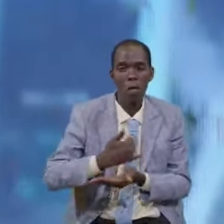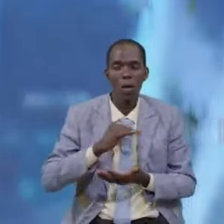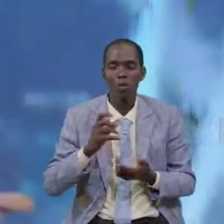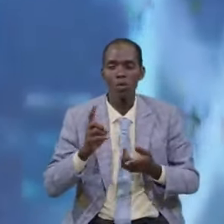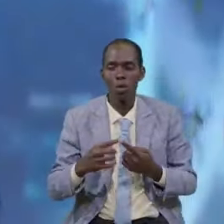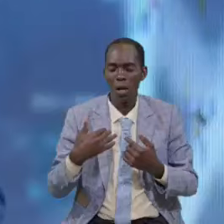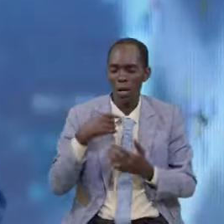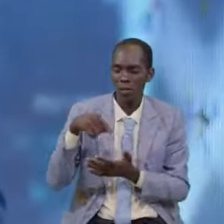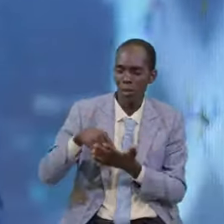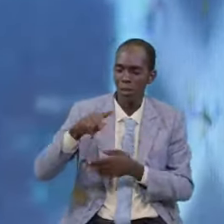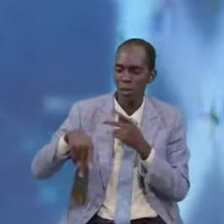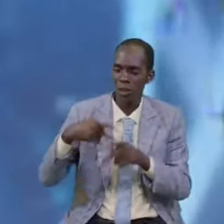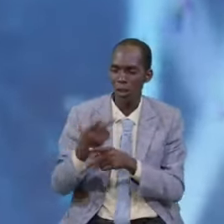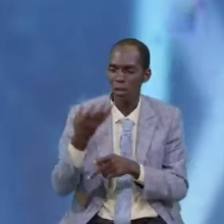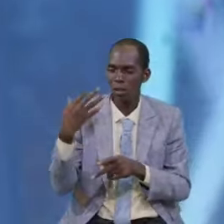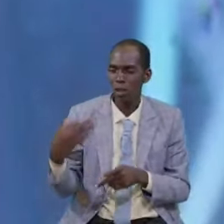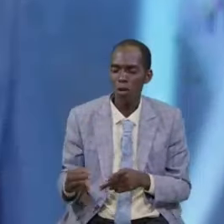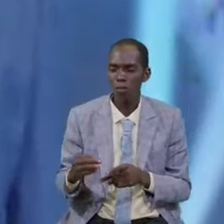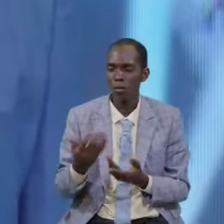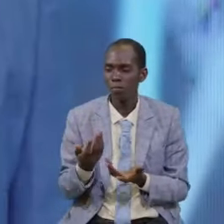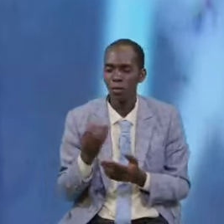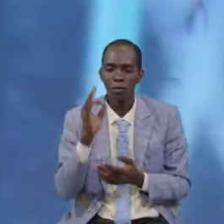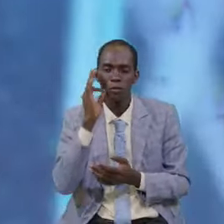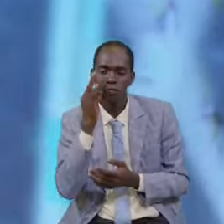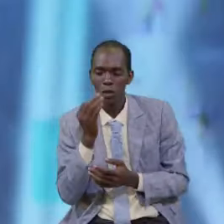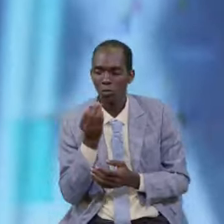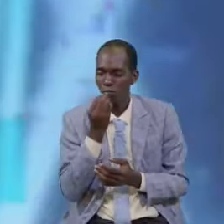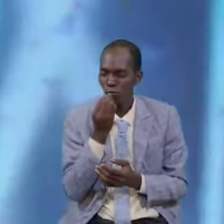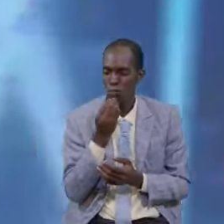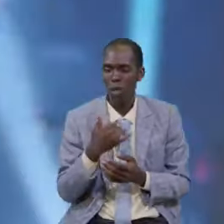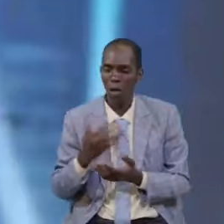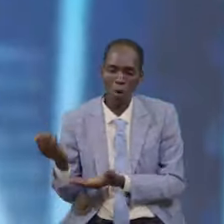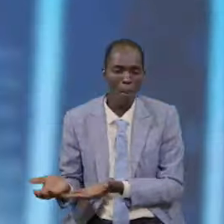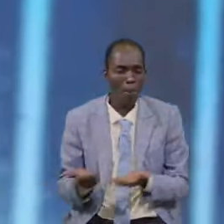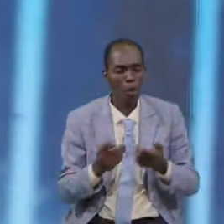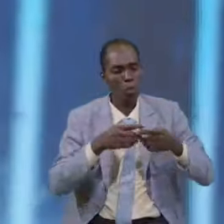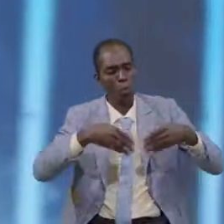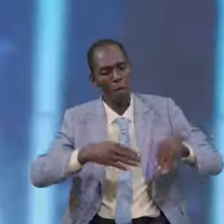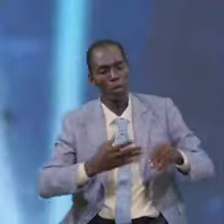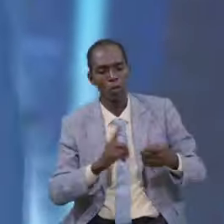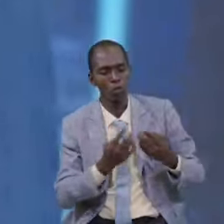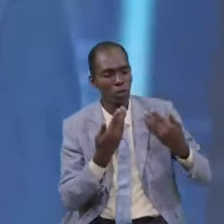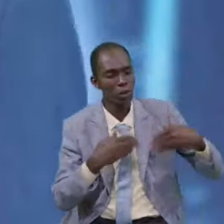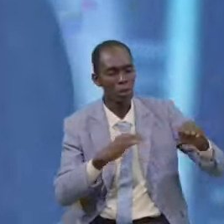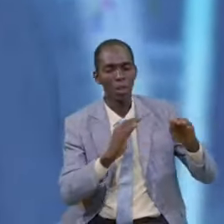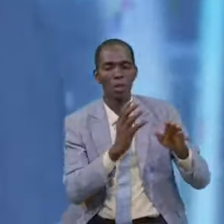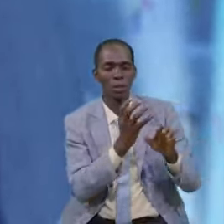and sell and be able to take care of my family." Everyone that amounts to something on